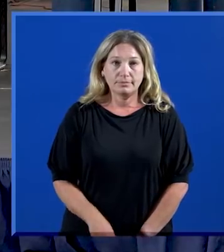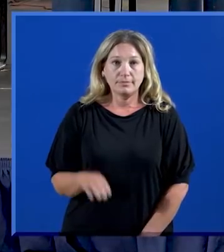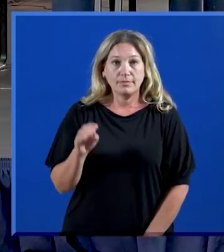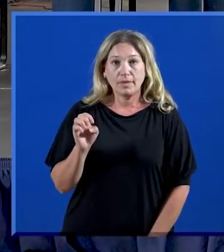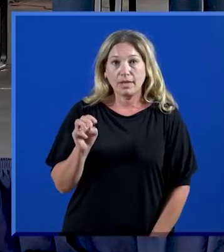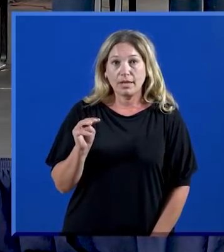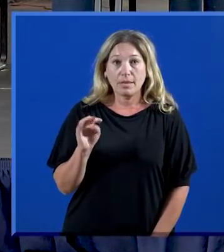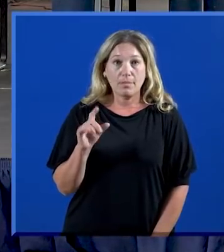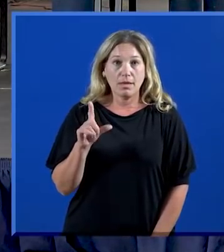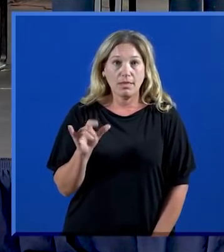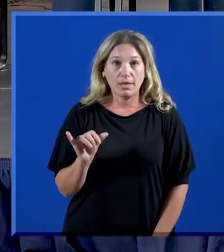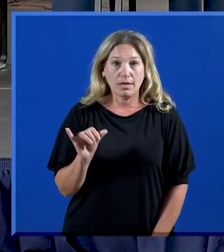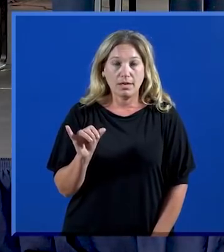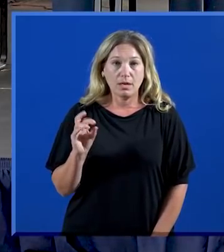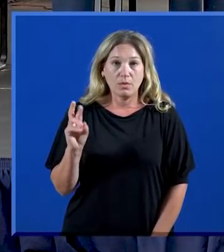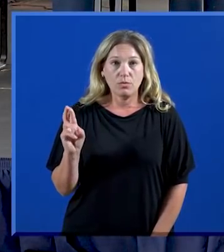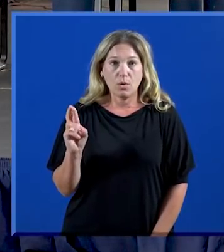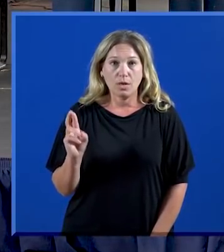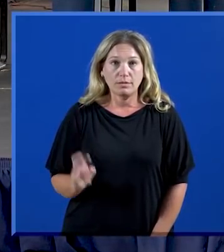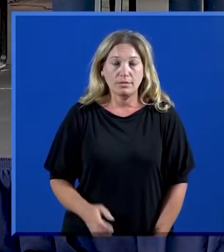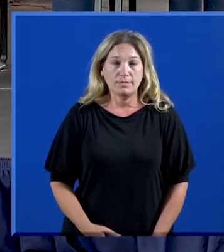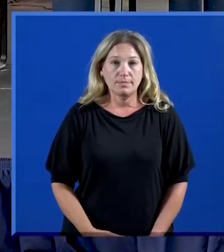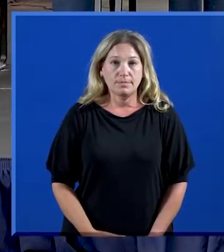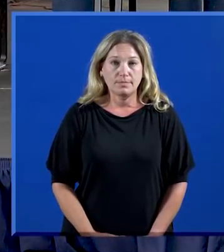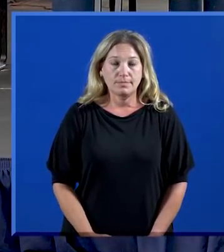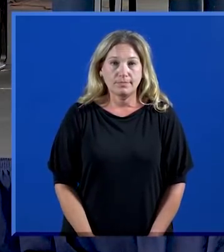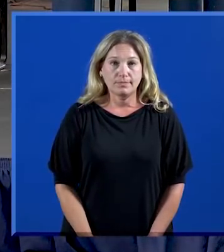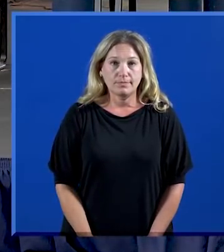Emily Rojas.